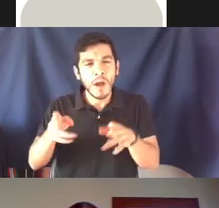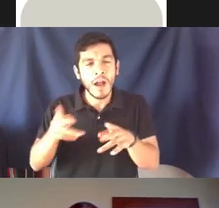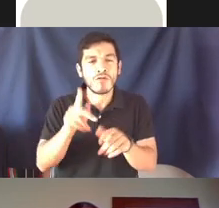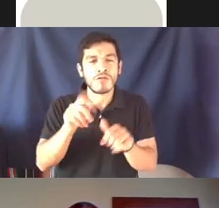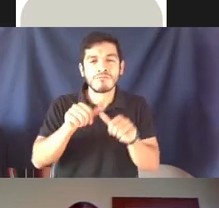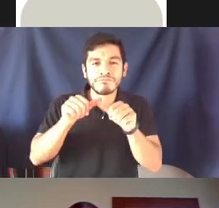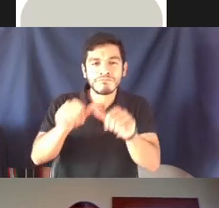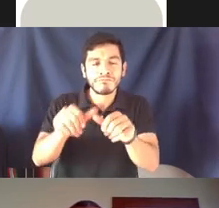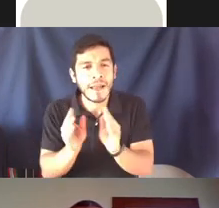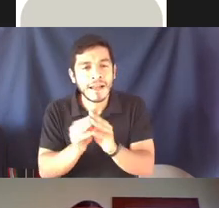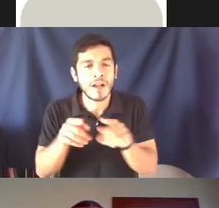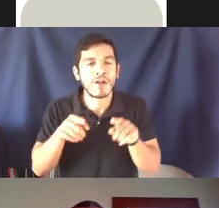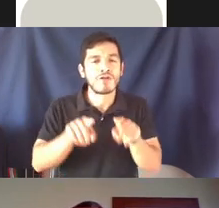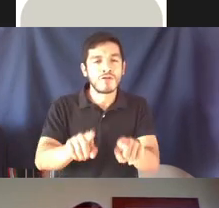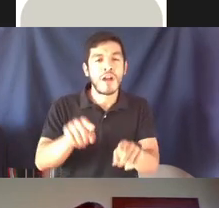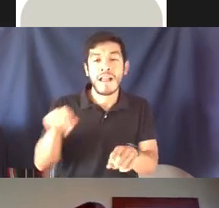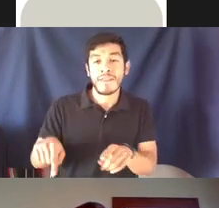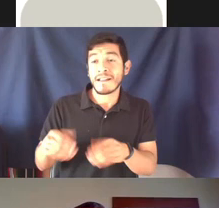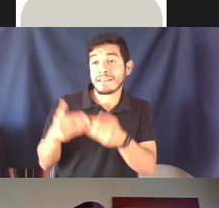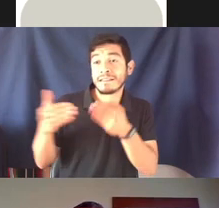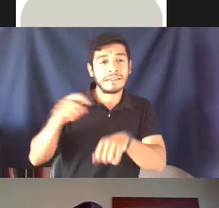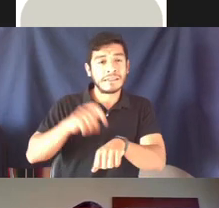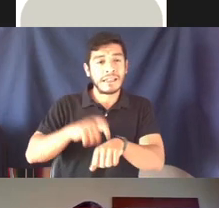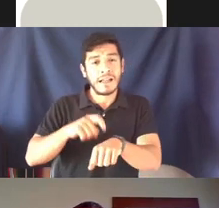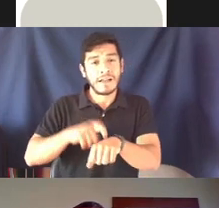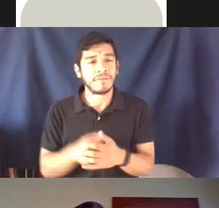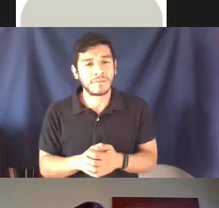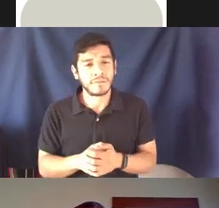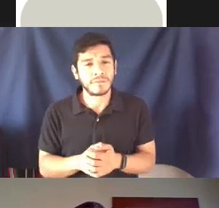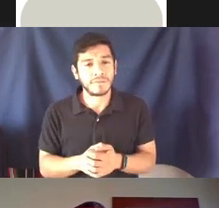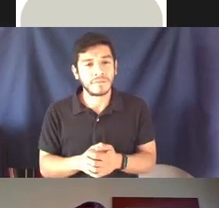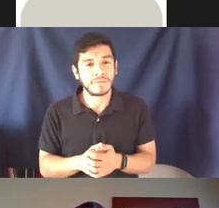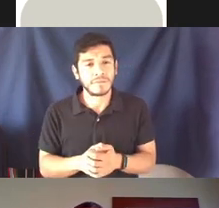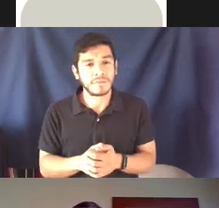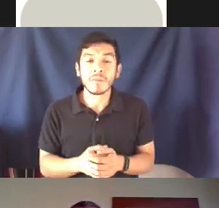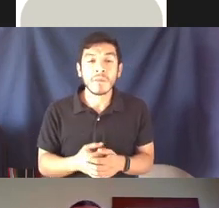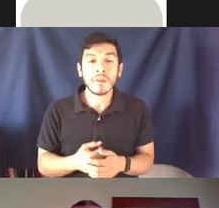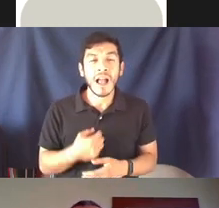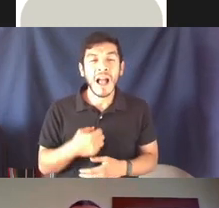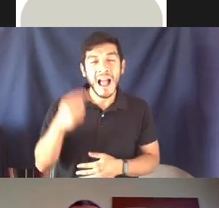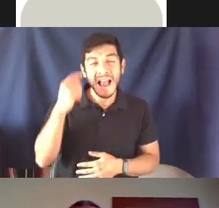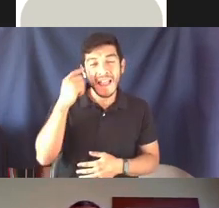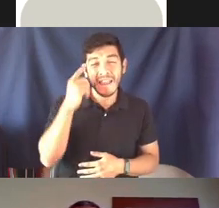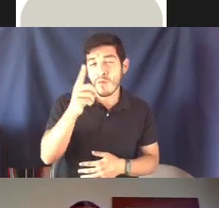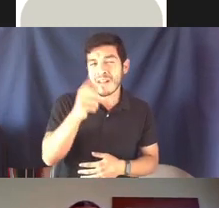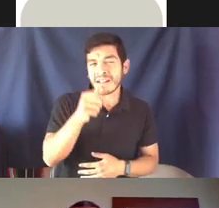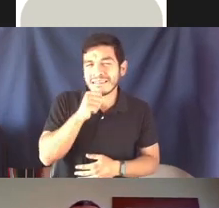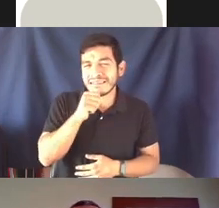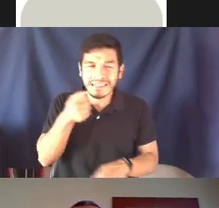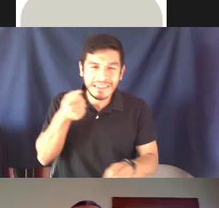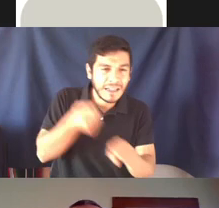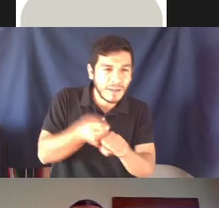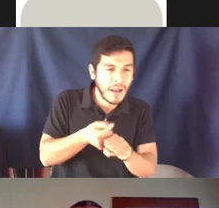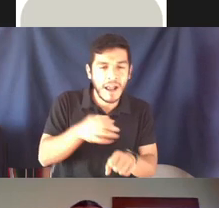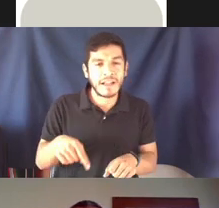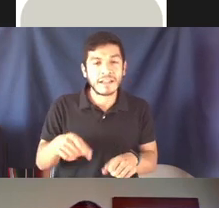times. I think a sneaky impact of this is that a lot of the institutions, not only where formal programs happen,